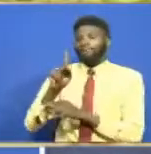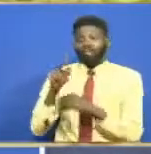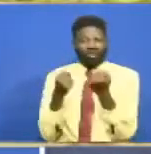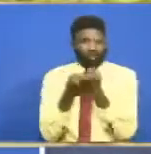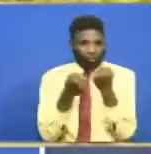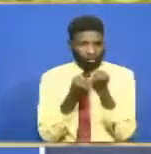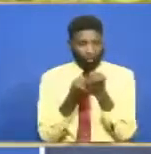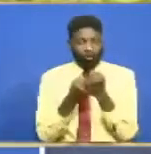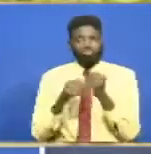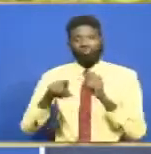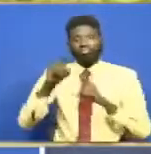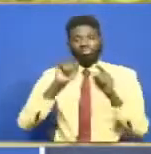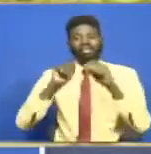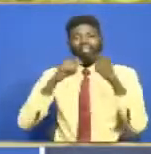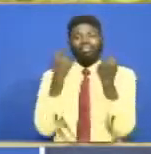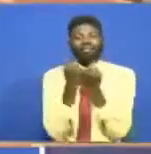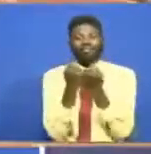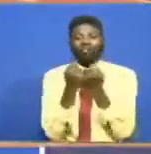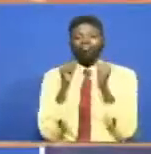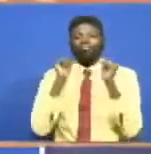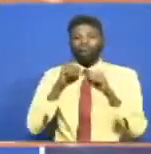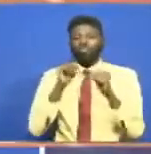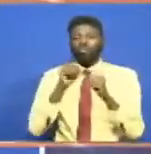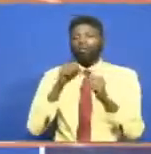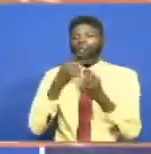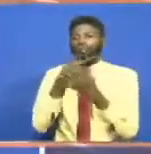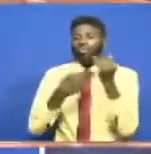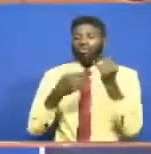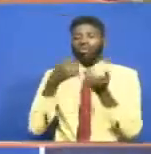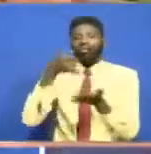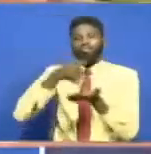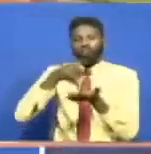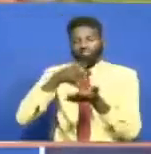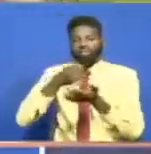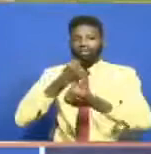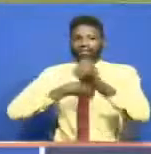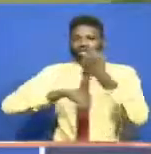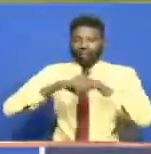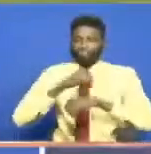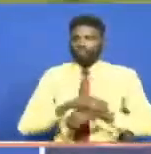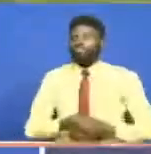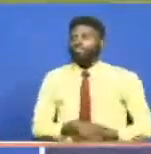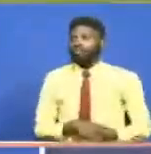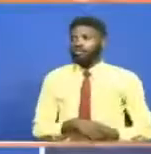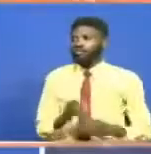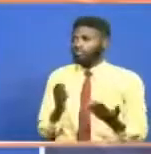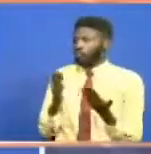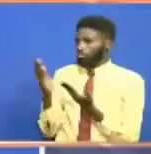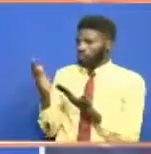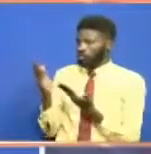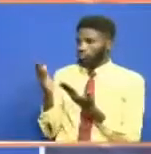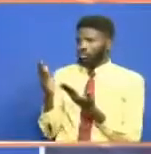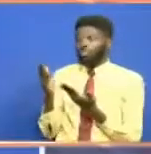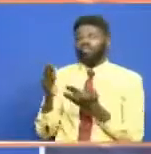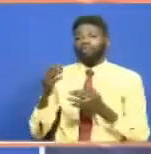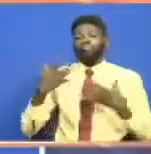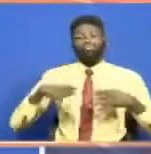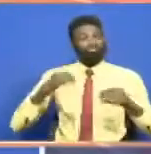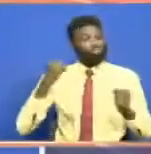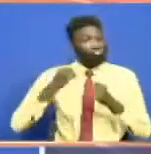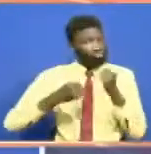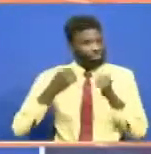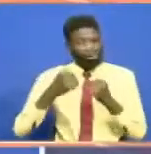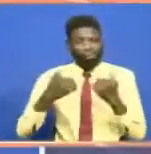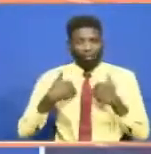that would qualify for both events. The team, comprising of 105 athletes who are in bubble training ahead of the Games,